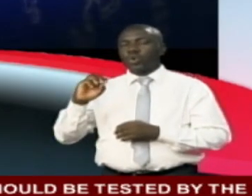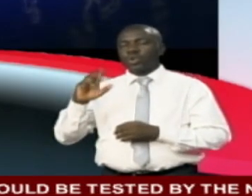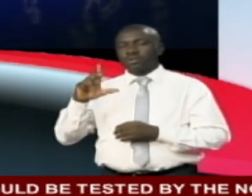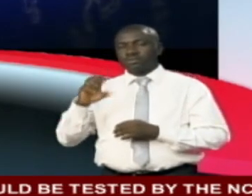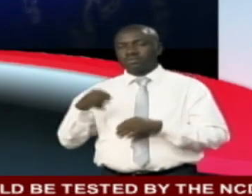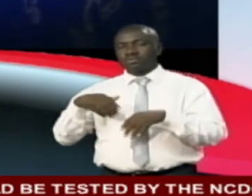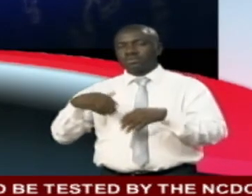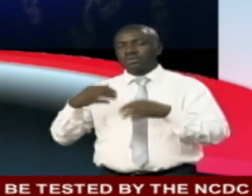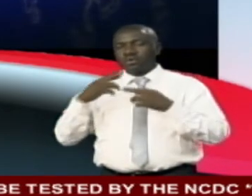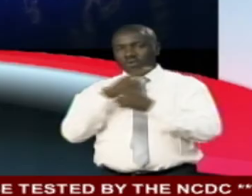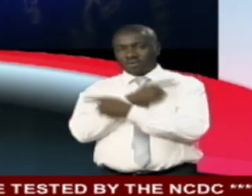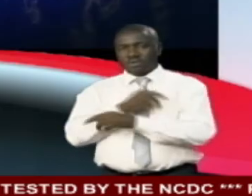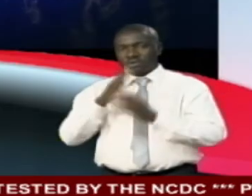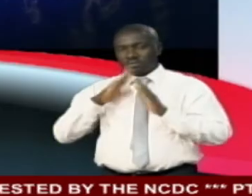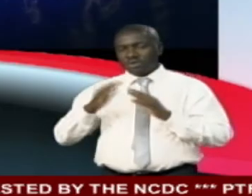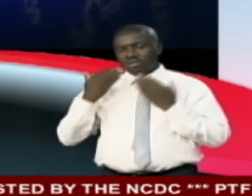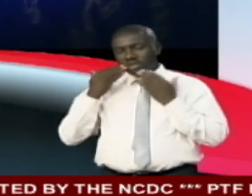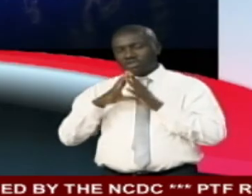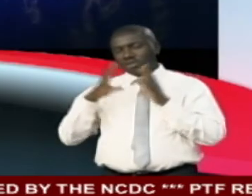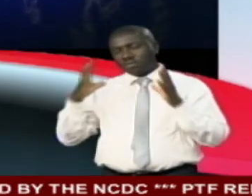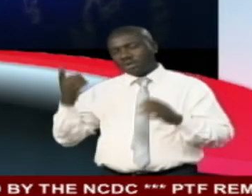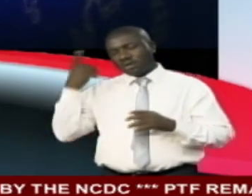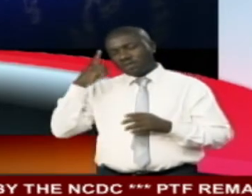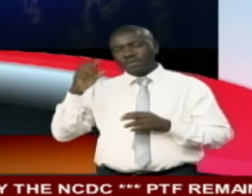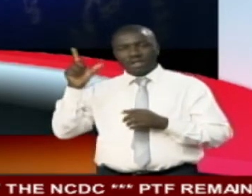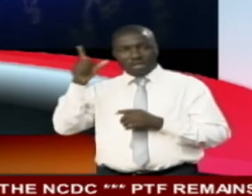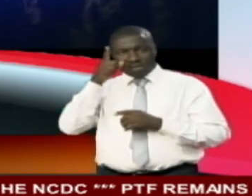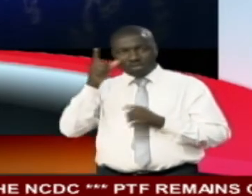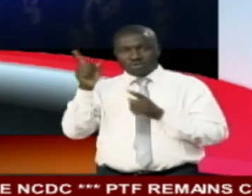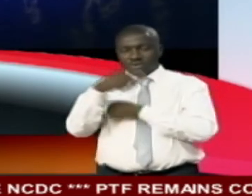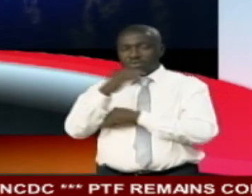hour on NTA International. Thank you so much for being a part of it.